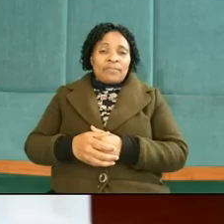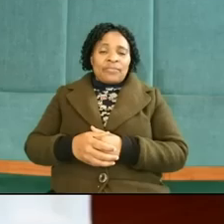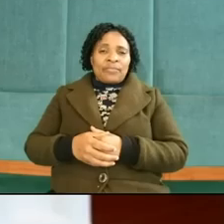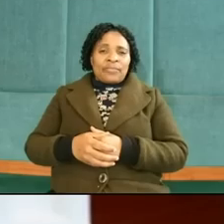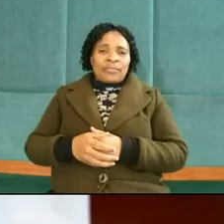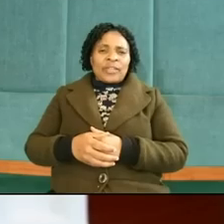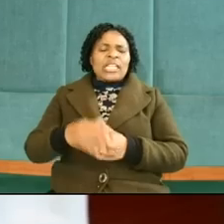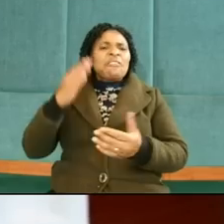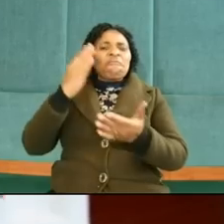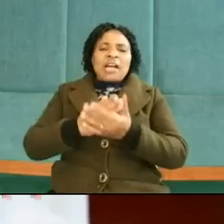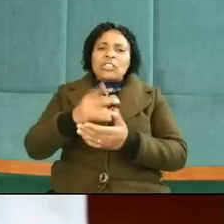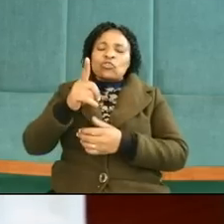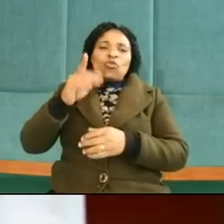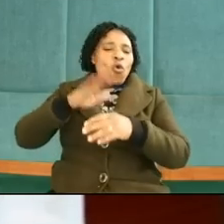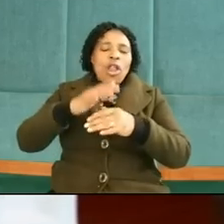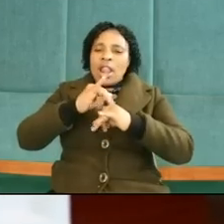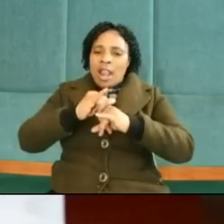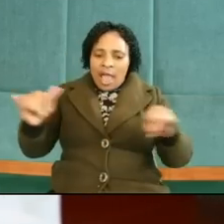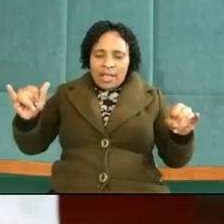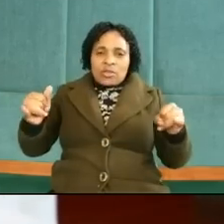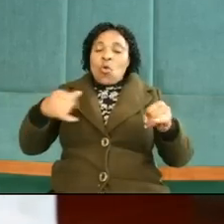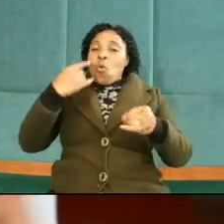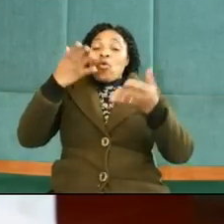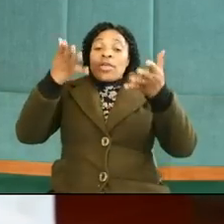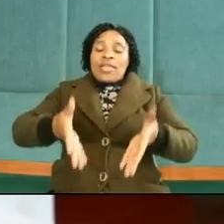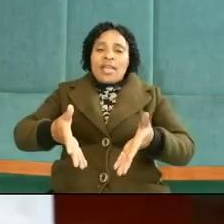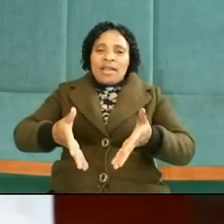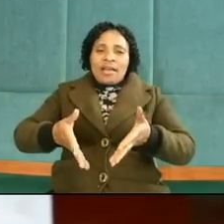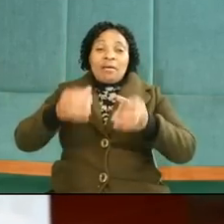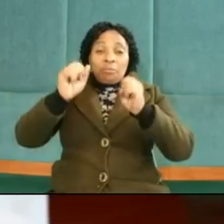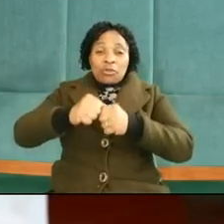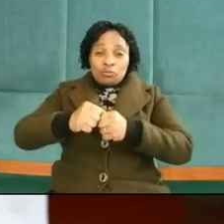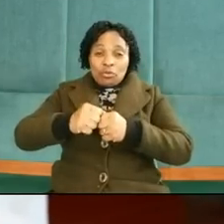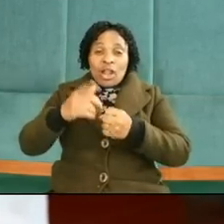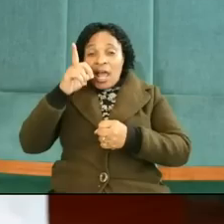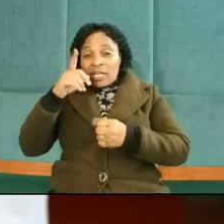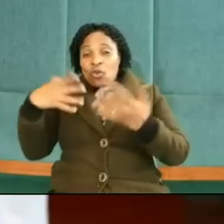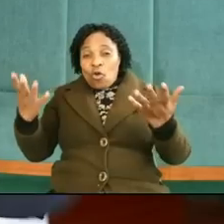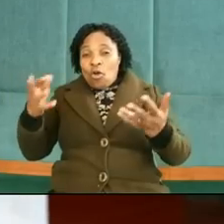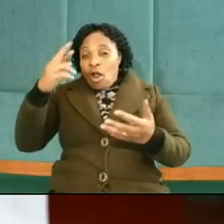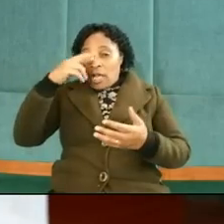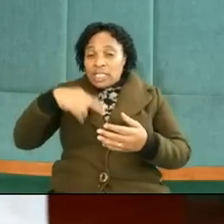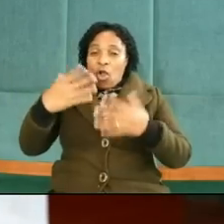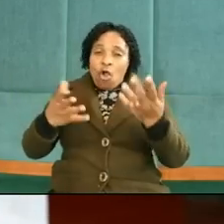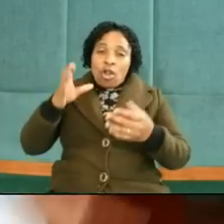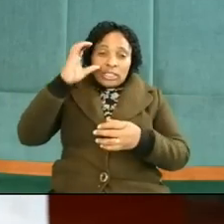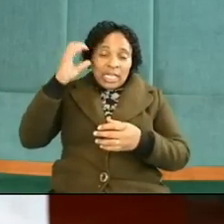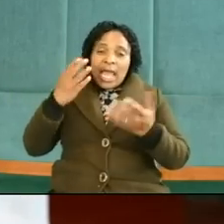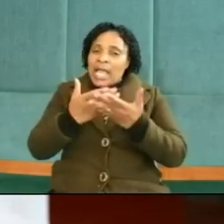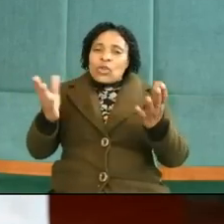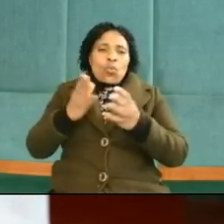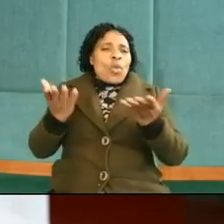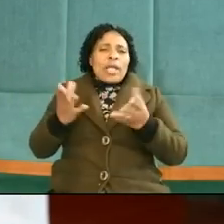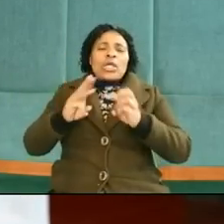The fact that you have an online audience that is not present here, that could be in London or Russia or China or anywhere on